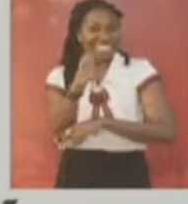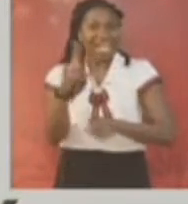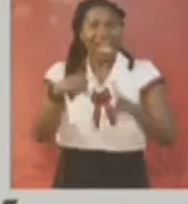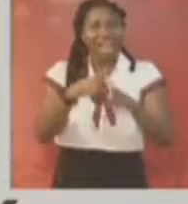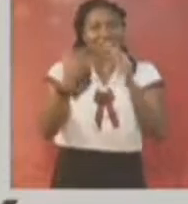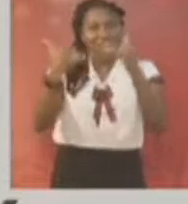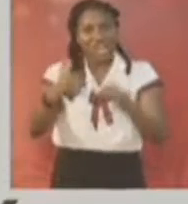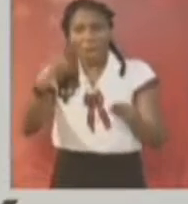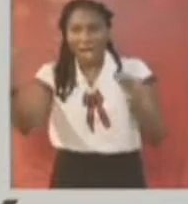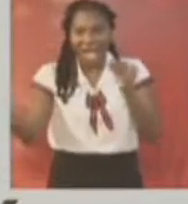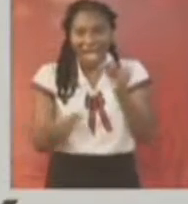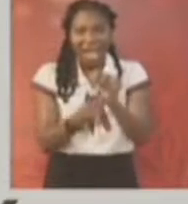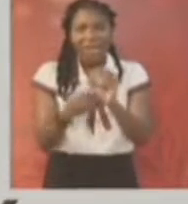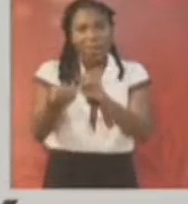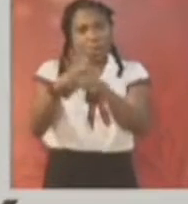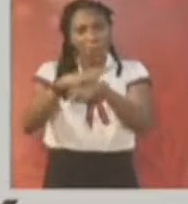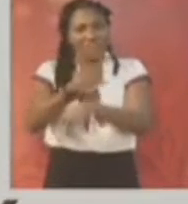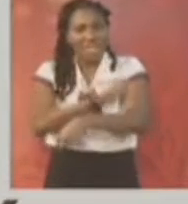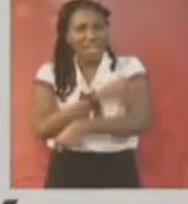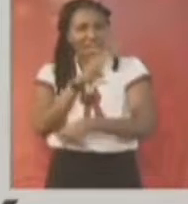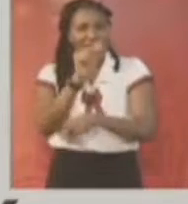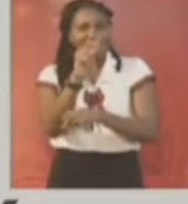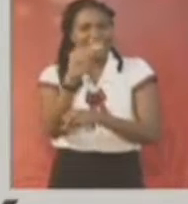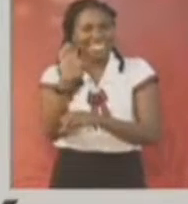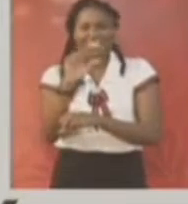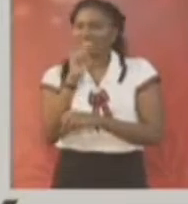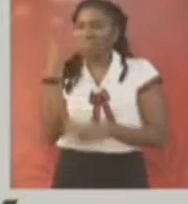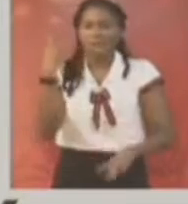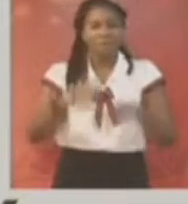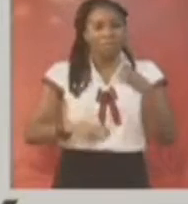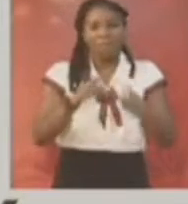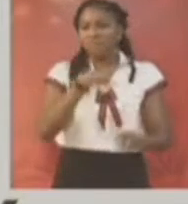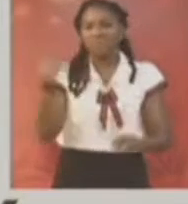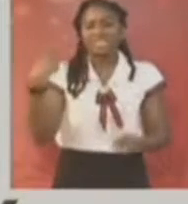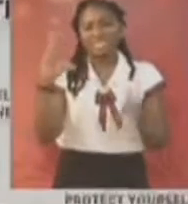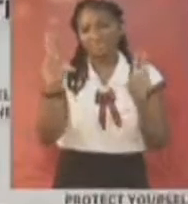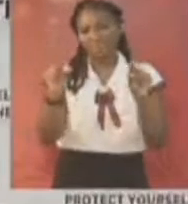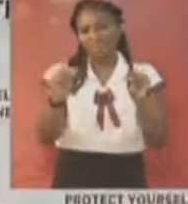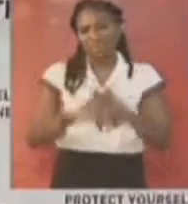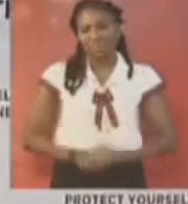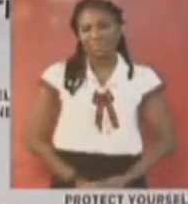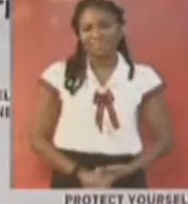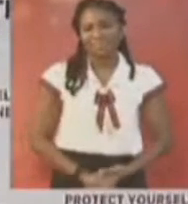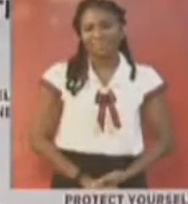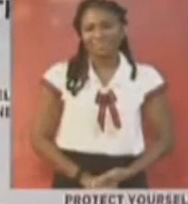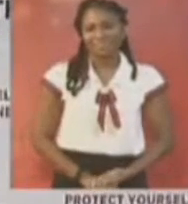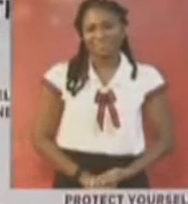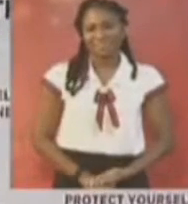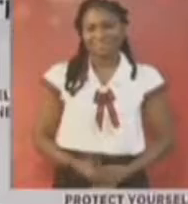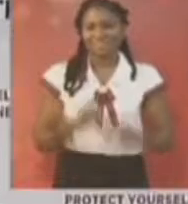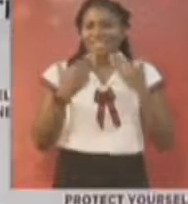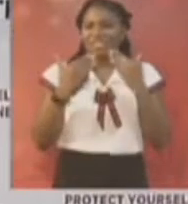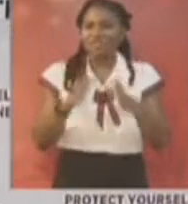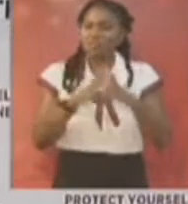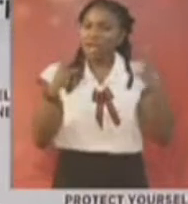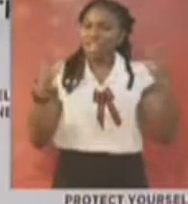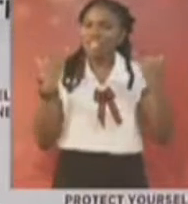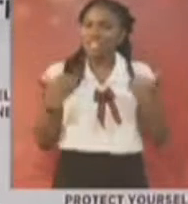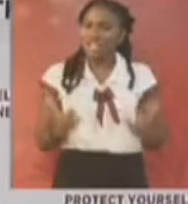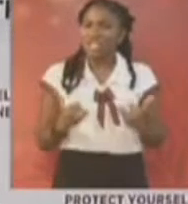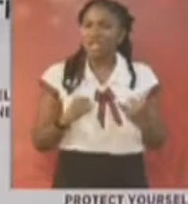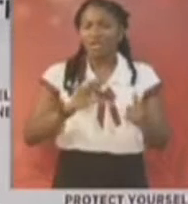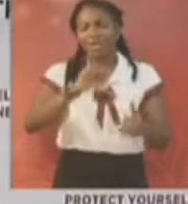risk of adverse outcomes with this particular new vaccine. Thank you very much. We now go to